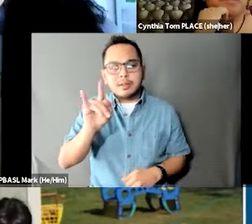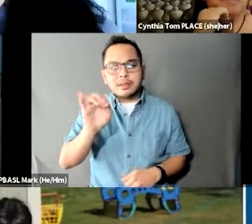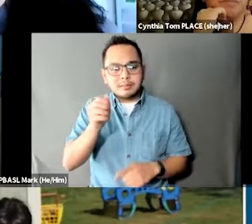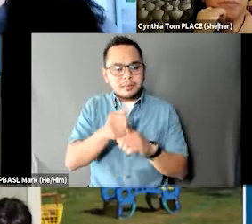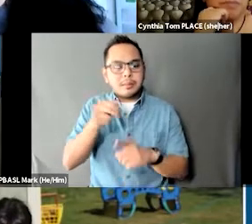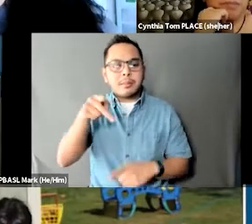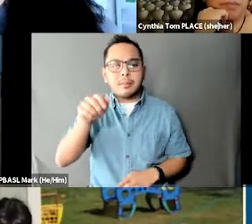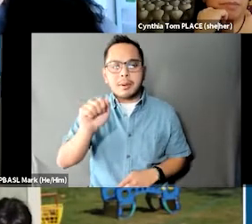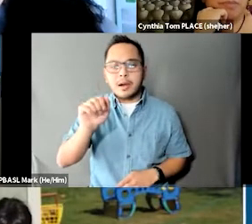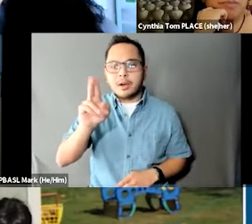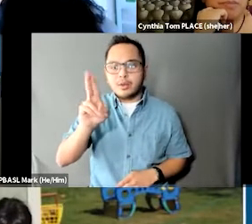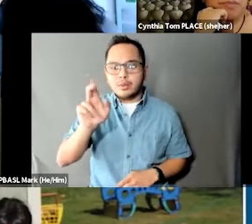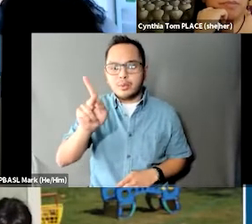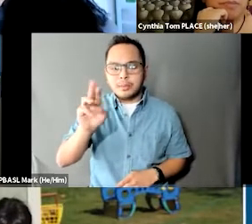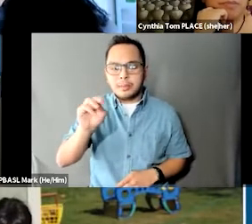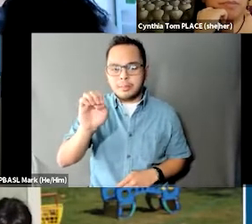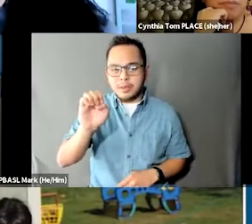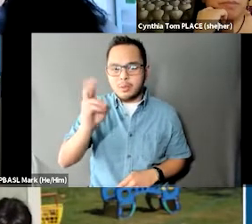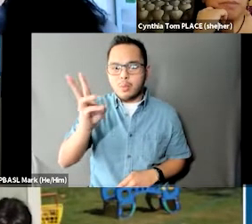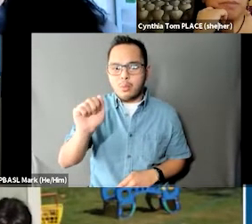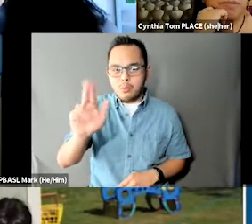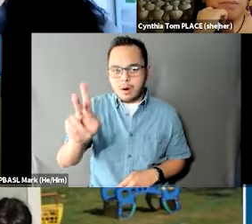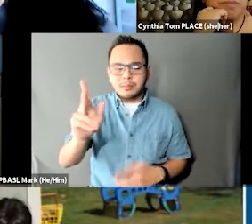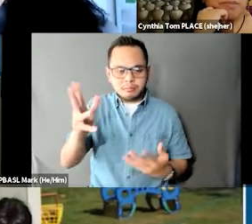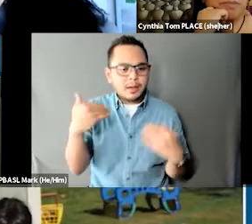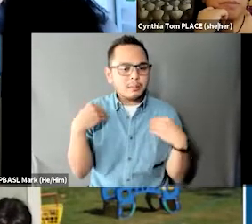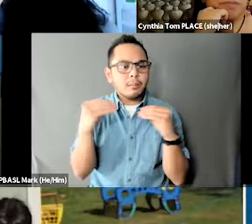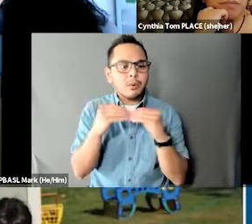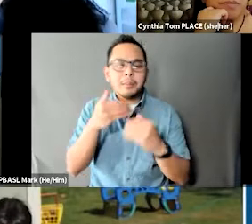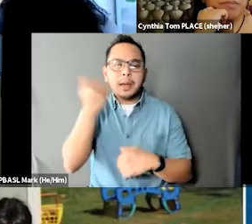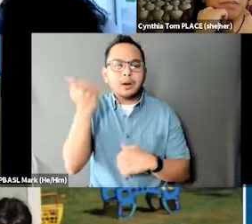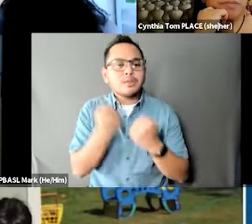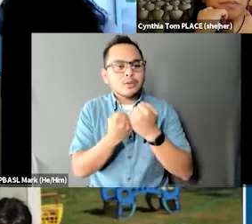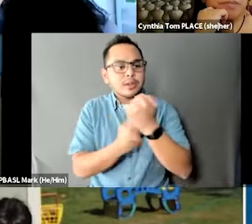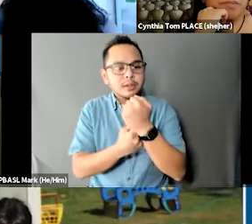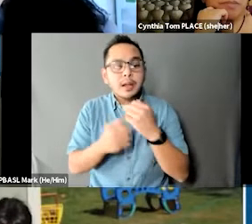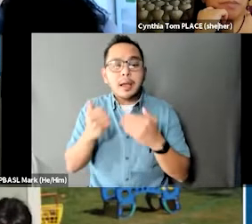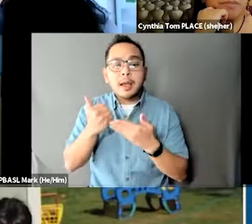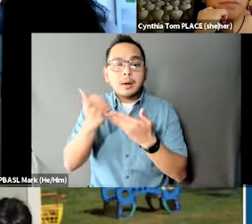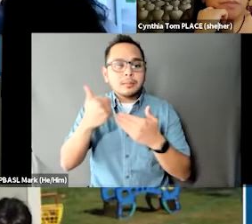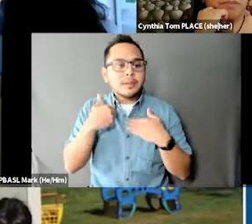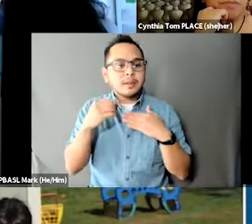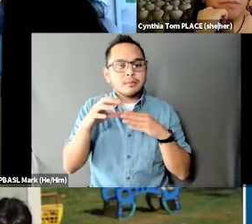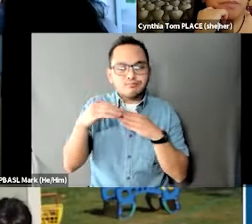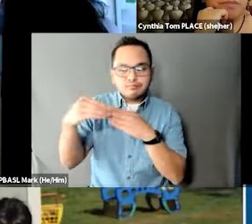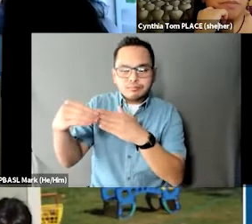Miwok. And that really gave me a more solid foundation and helped me find my spiritual home.